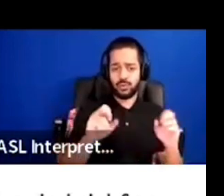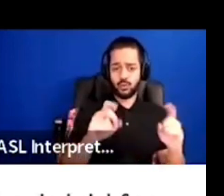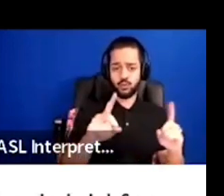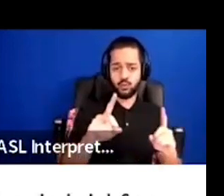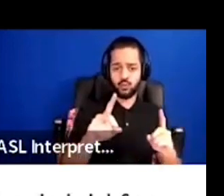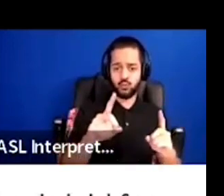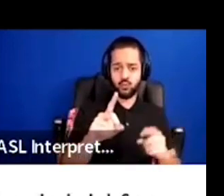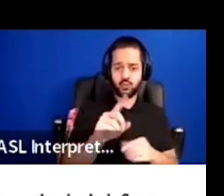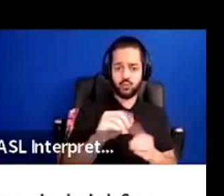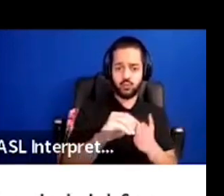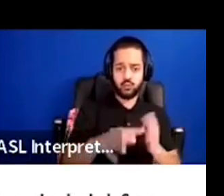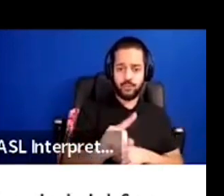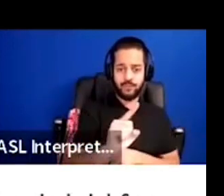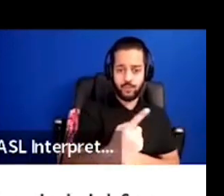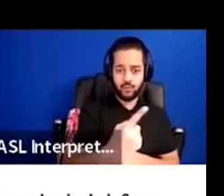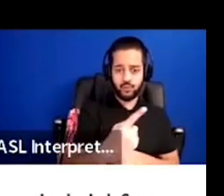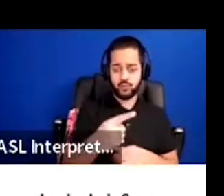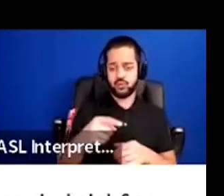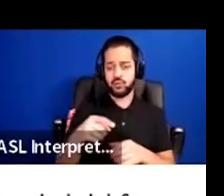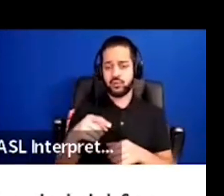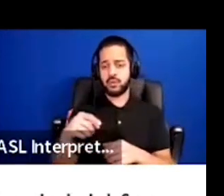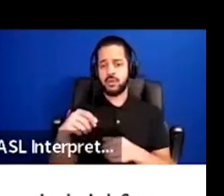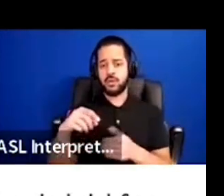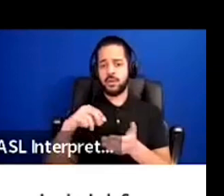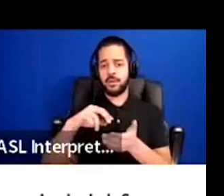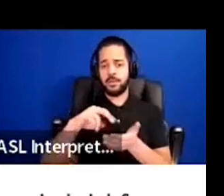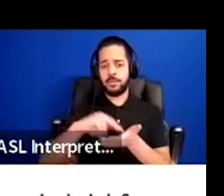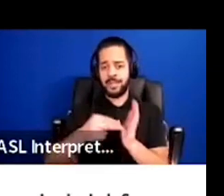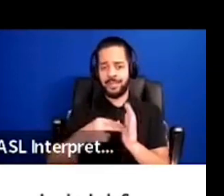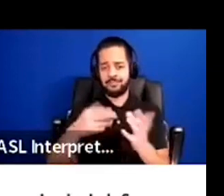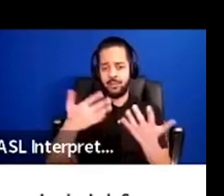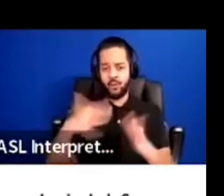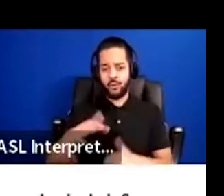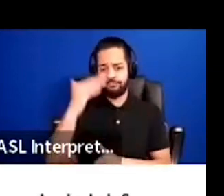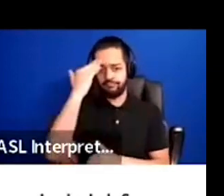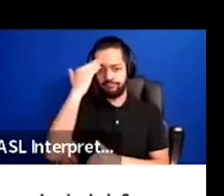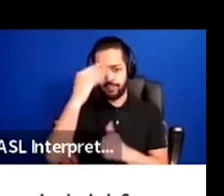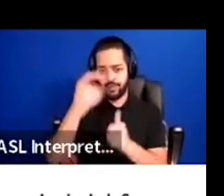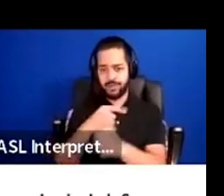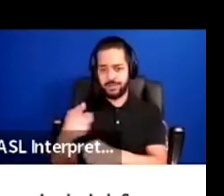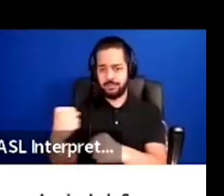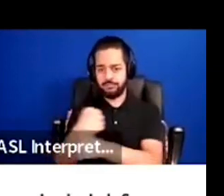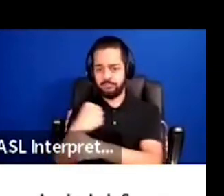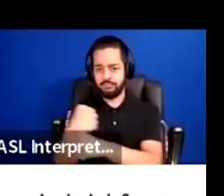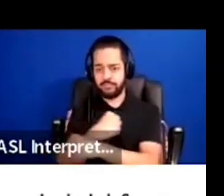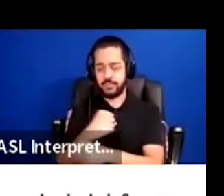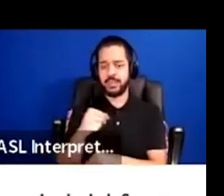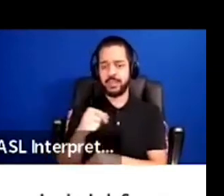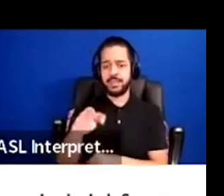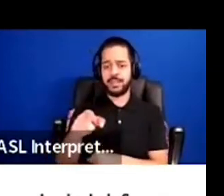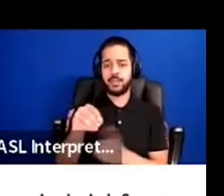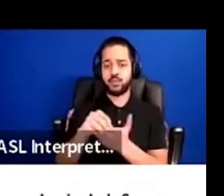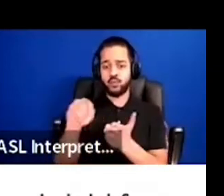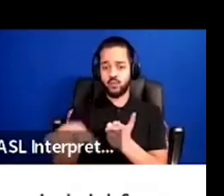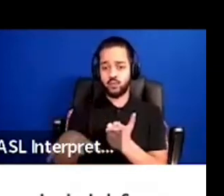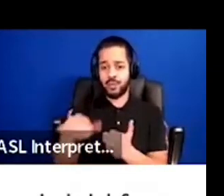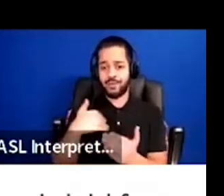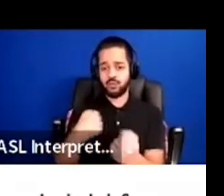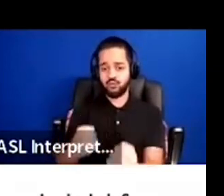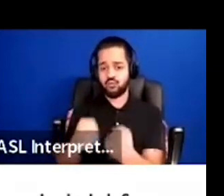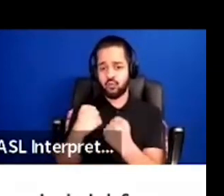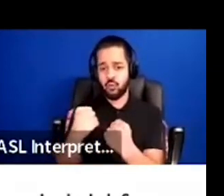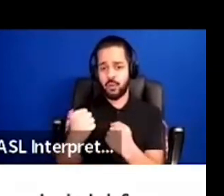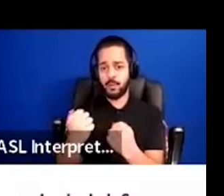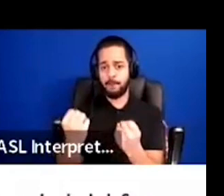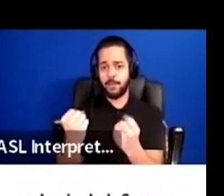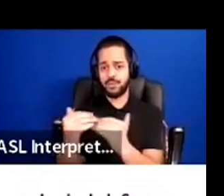first, we know the data shows that when schools have a strong multi-tier system of support and the foundation is